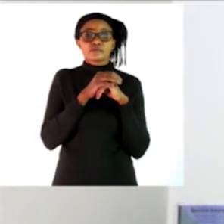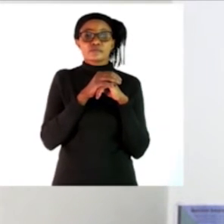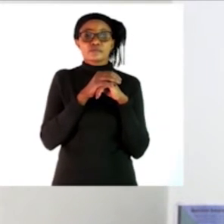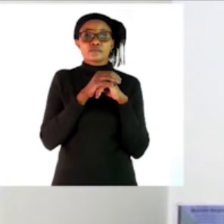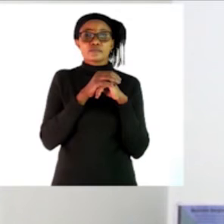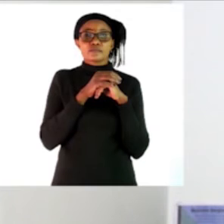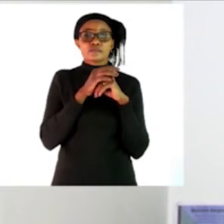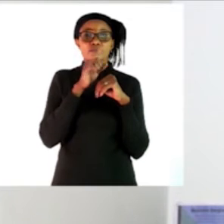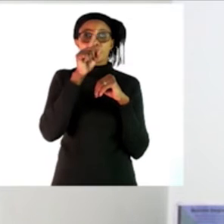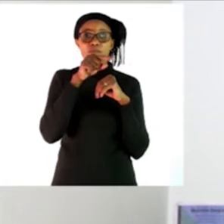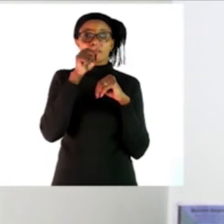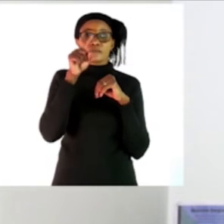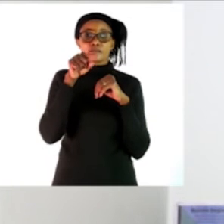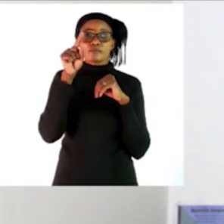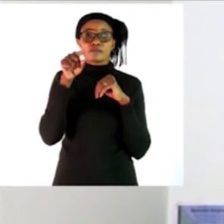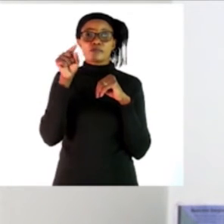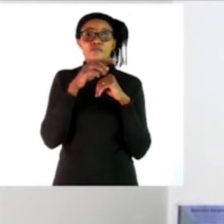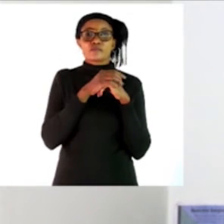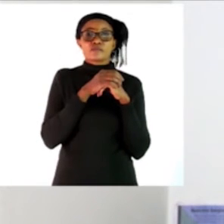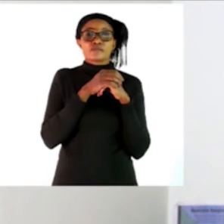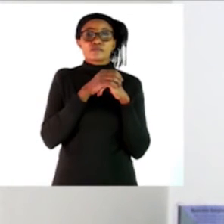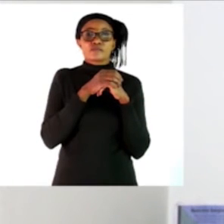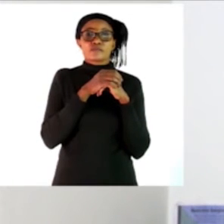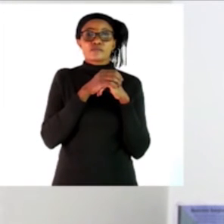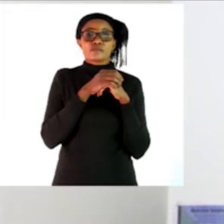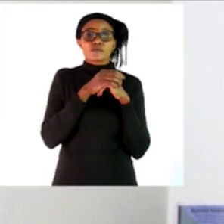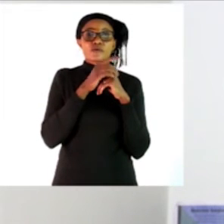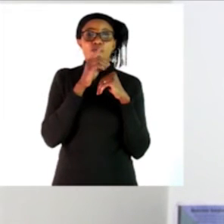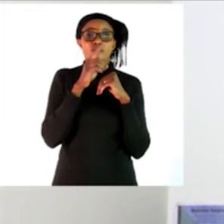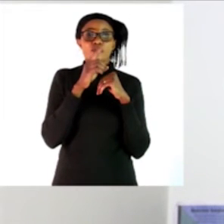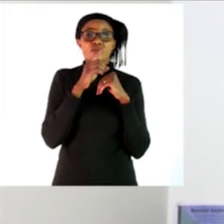use of sticks.